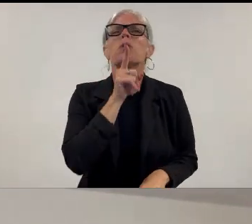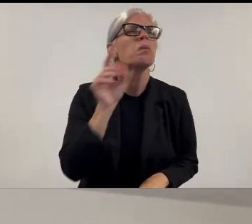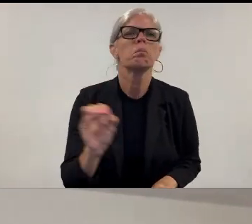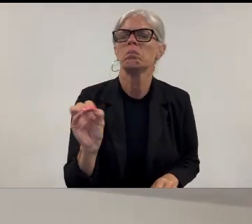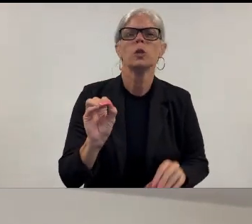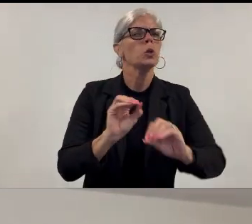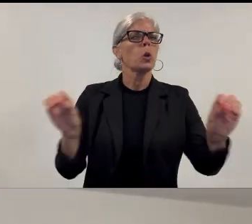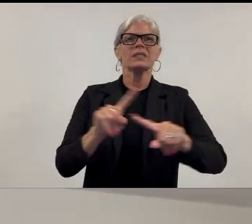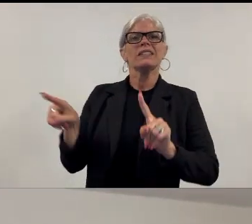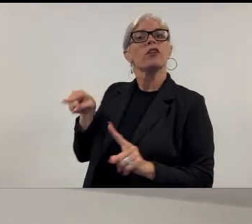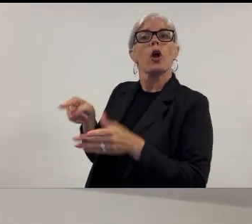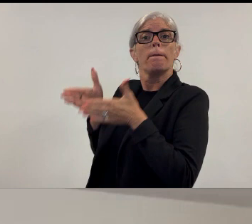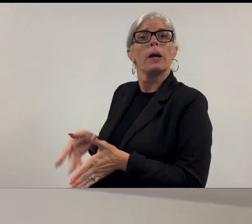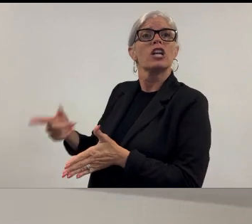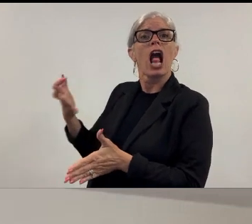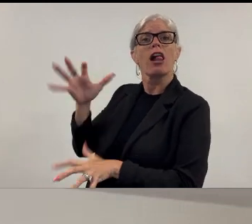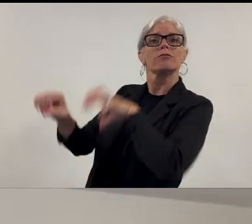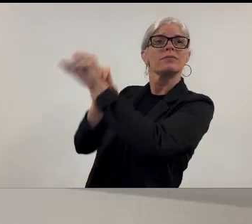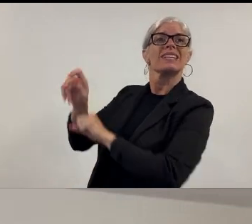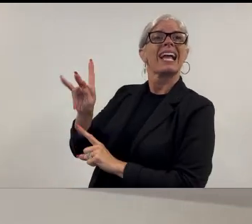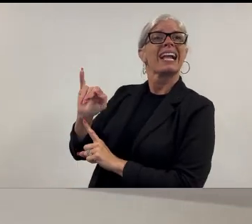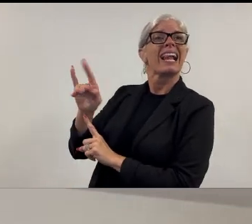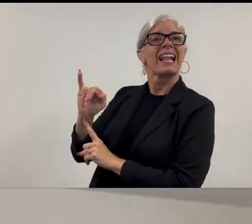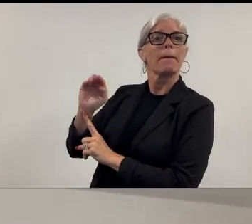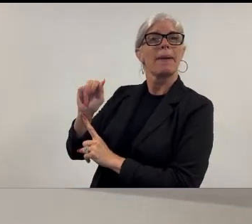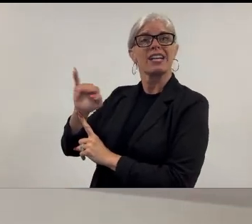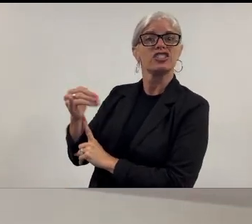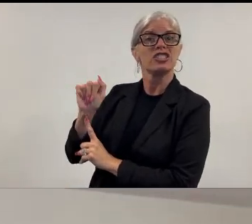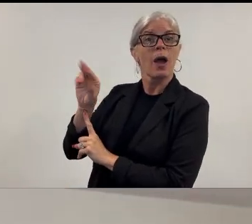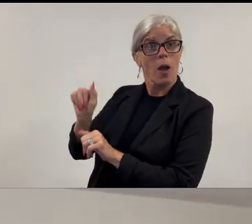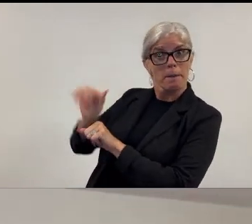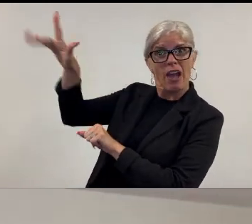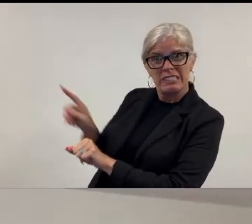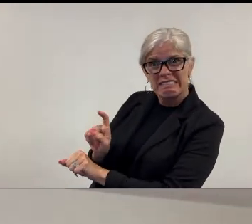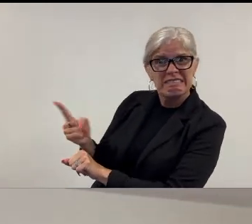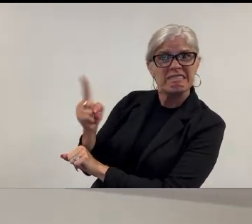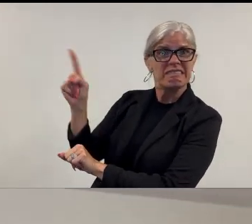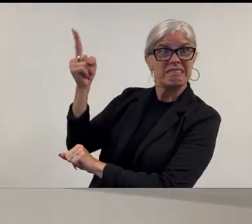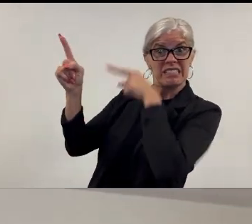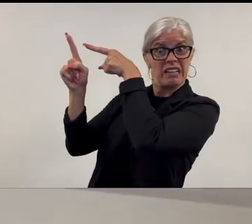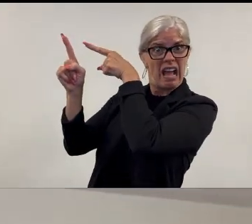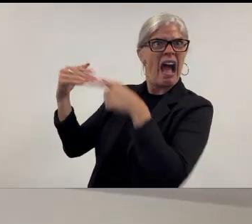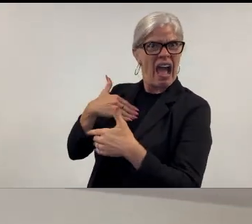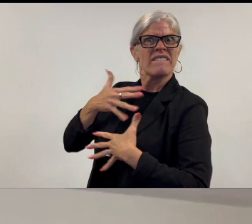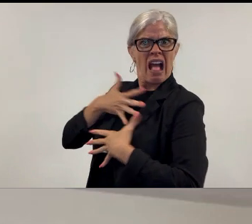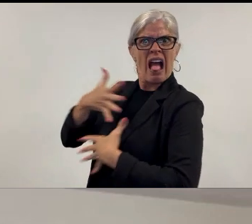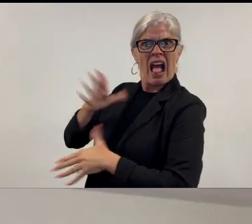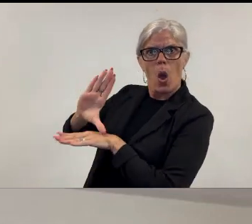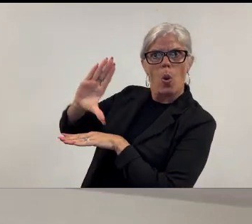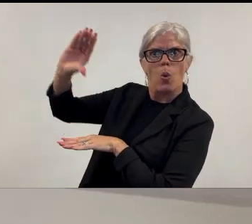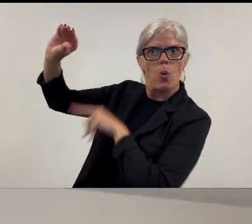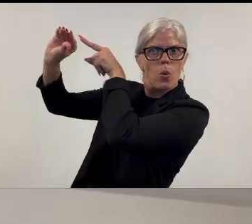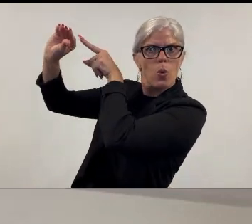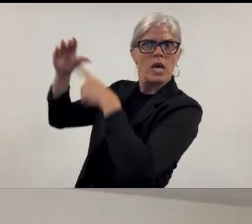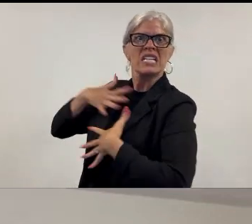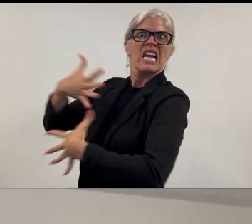nothing different than climbing Kilimanjaro, you know, that sort of hypoxia. Some people tolerate it